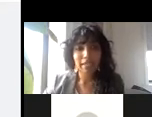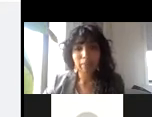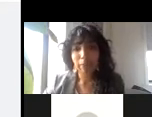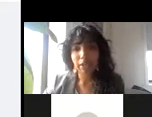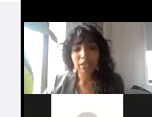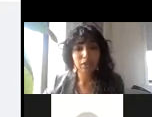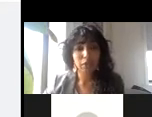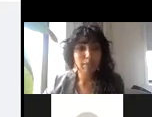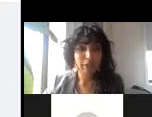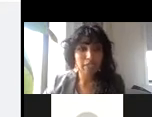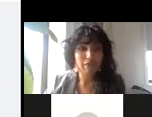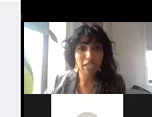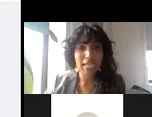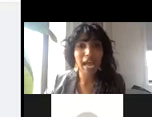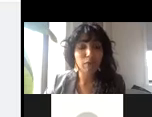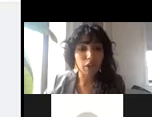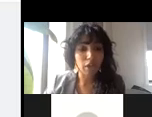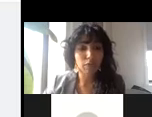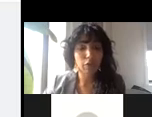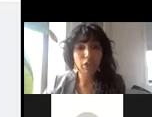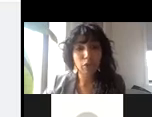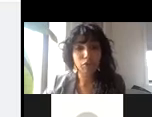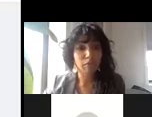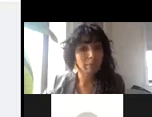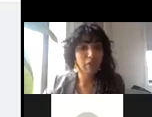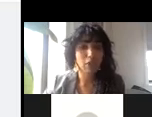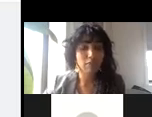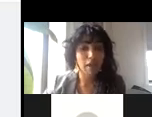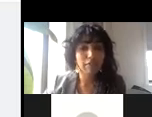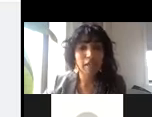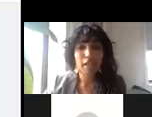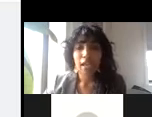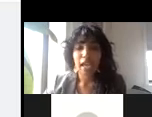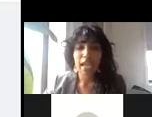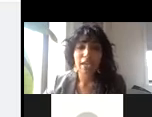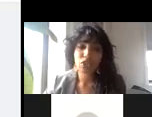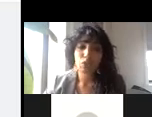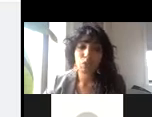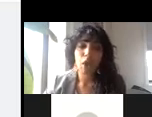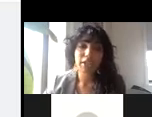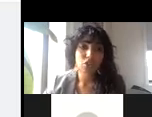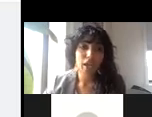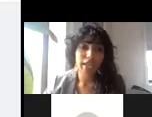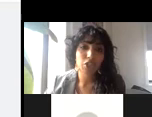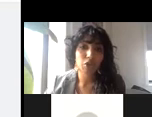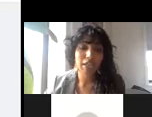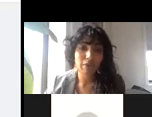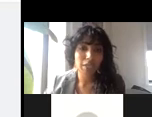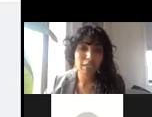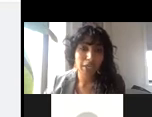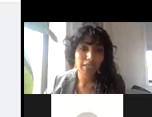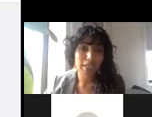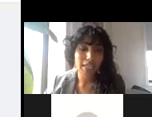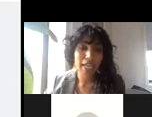going back to memories or experiences of things that have worked for you, for the people that you've loved, and wanting to try to create